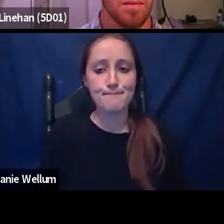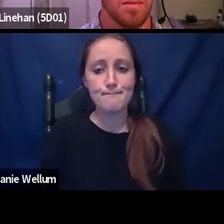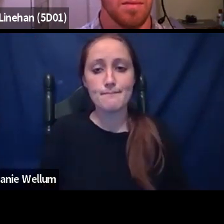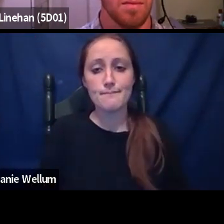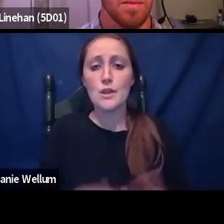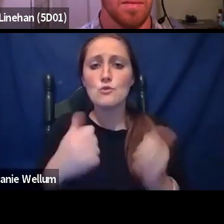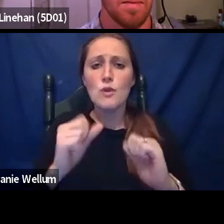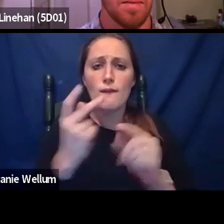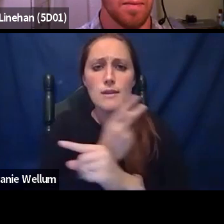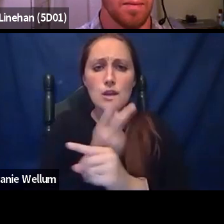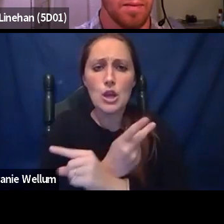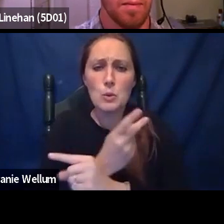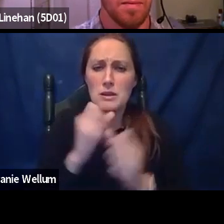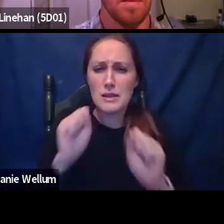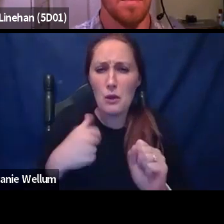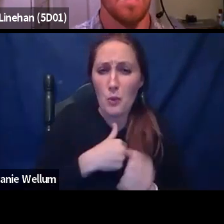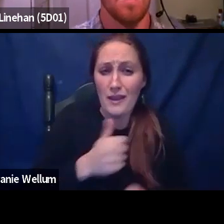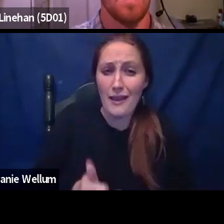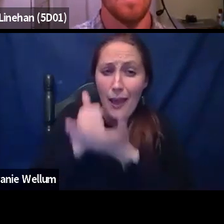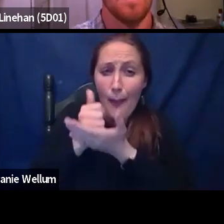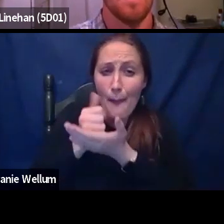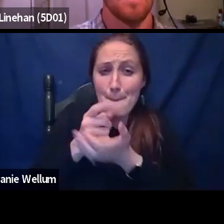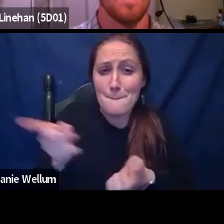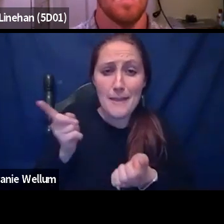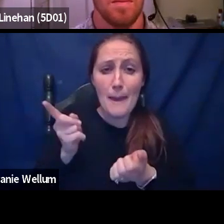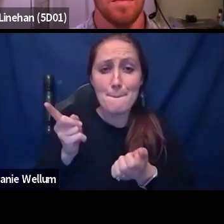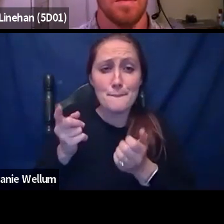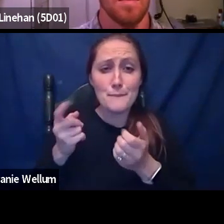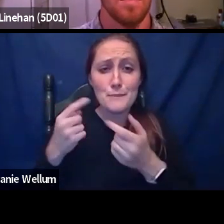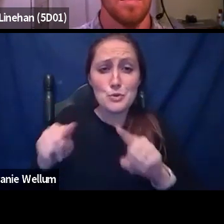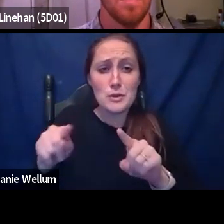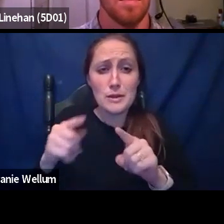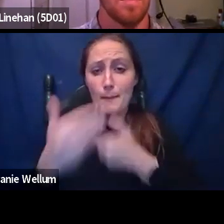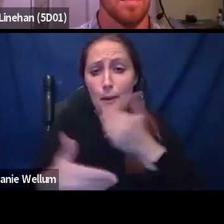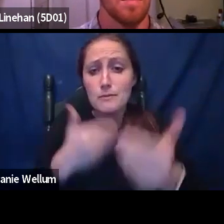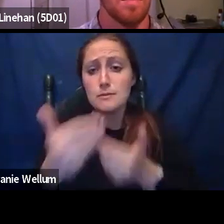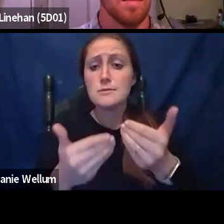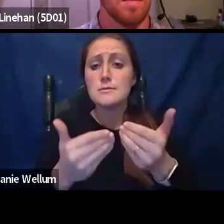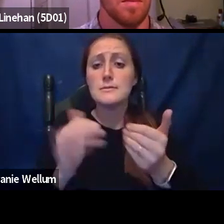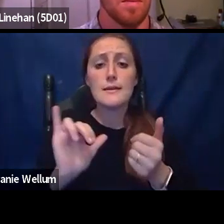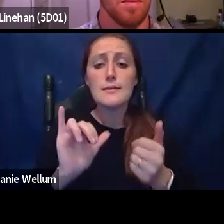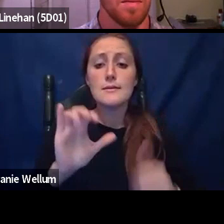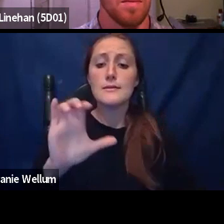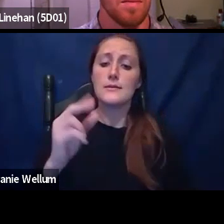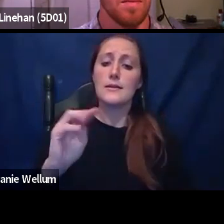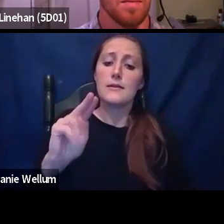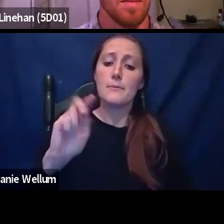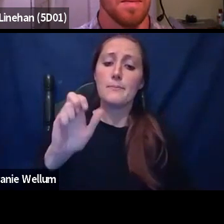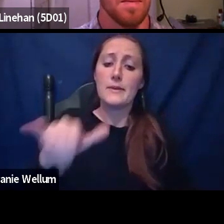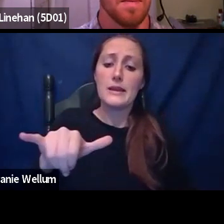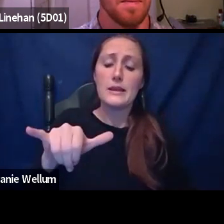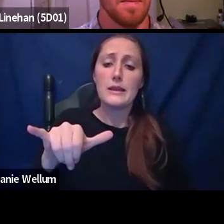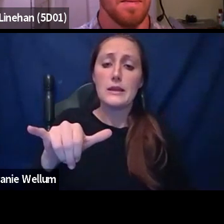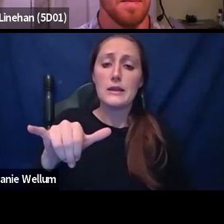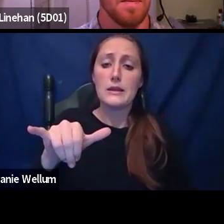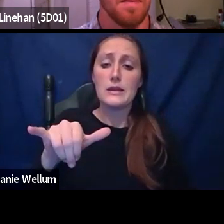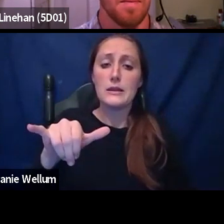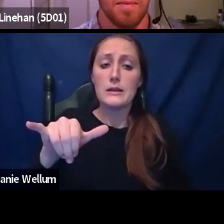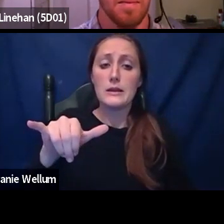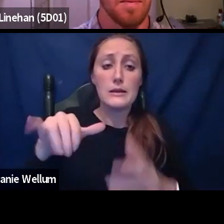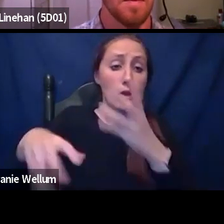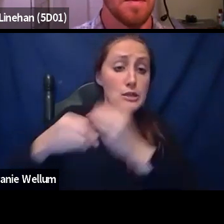you know, if there's anything we can help them along with during the, you know, during the whole process, like, you know, the chimney extension and stuff like that. Oh, you